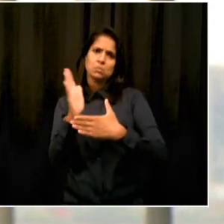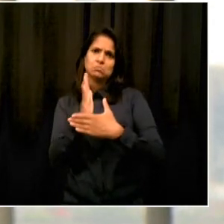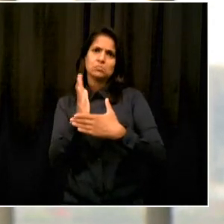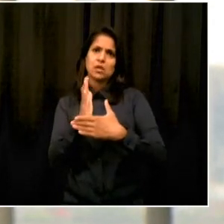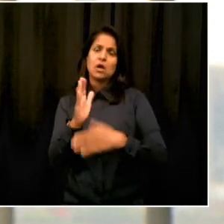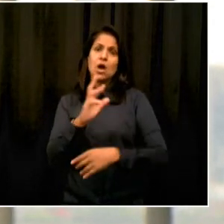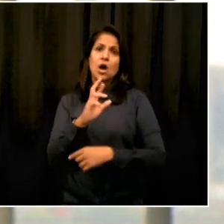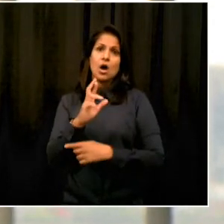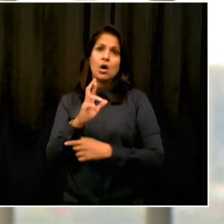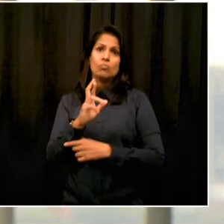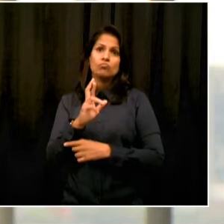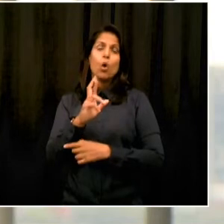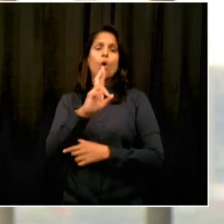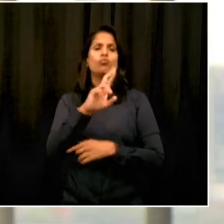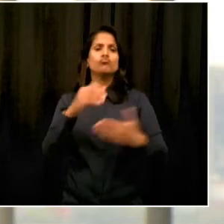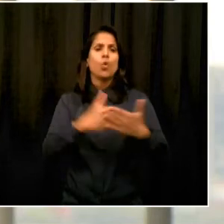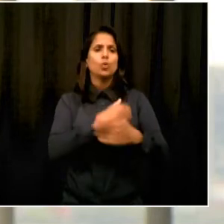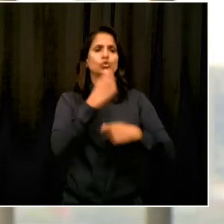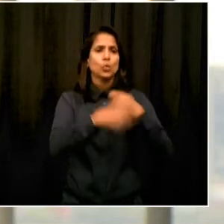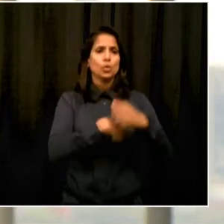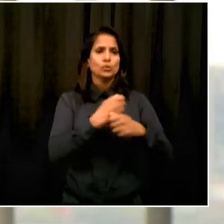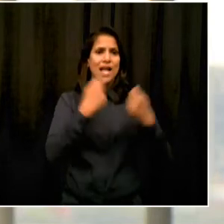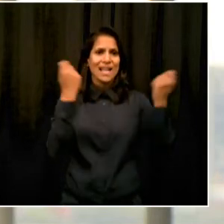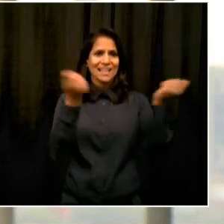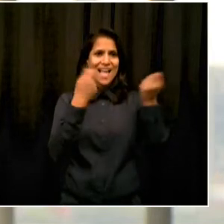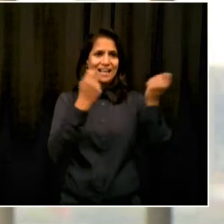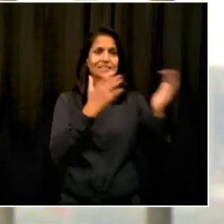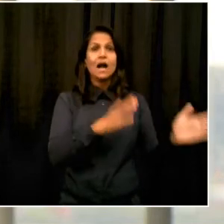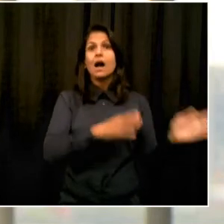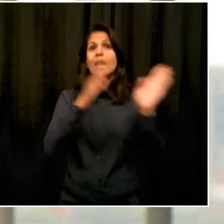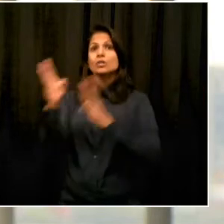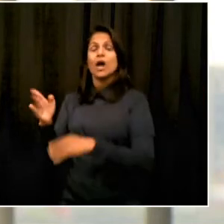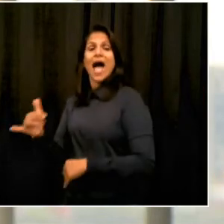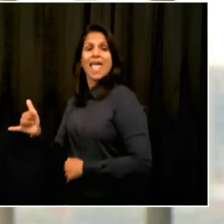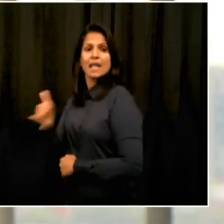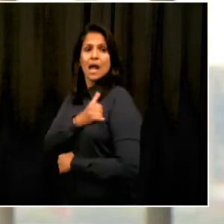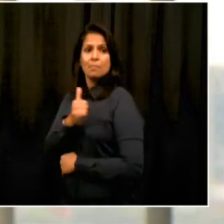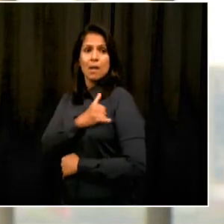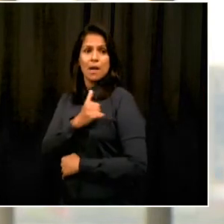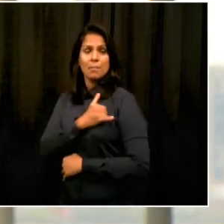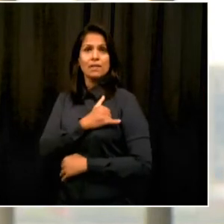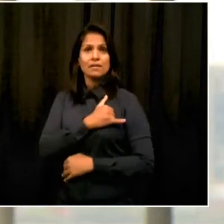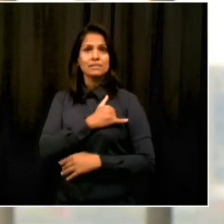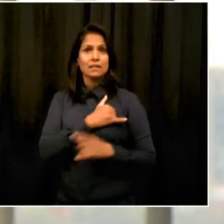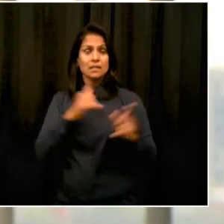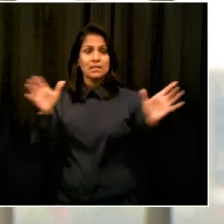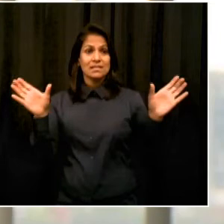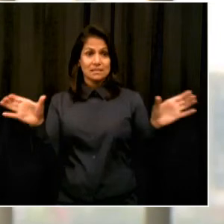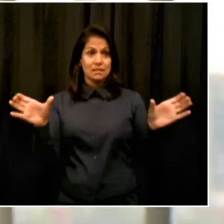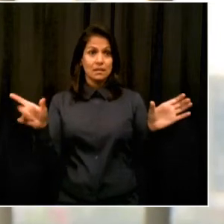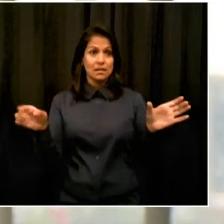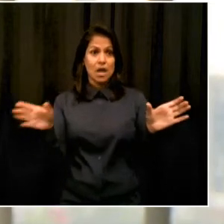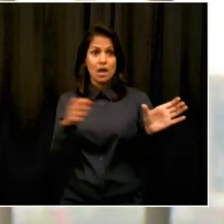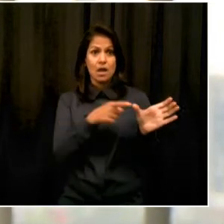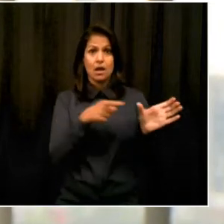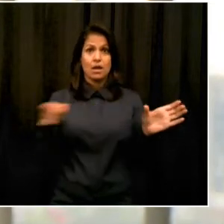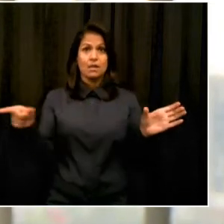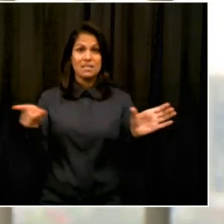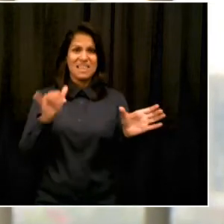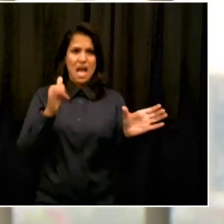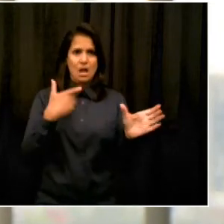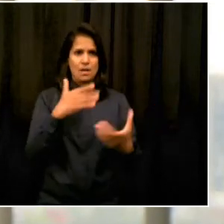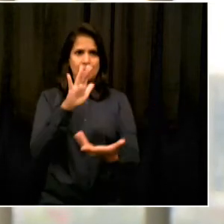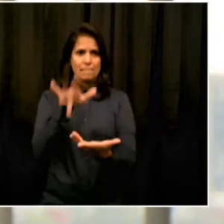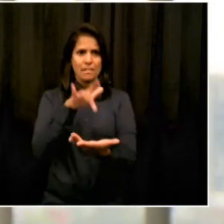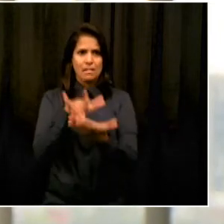reflection. What we're particularly concerned about is going into the Sukkot holiday, which is a very different, a festive holiday